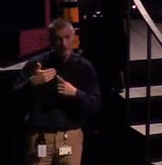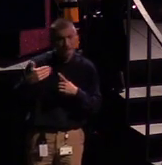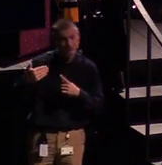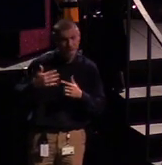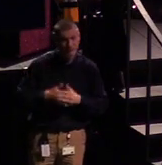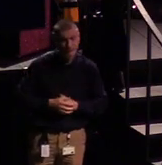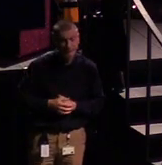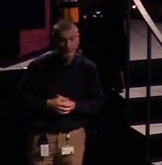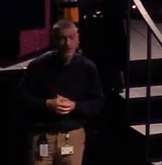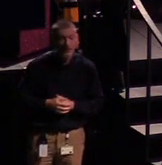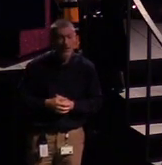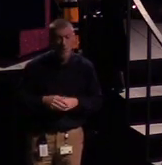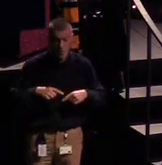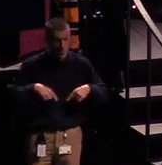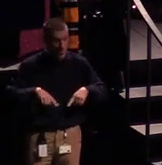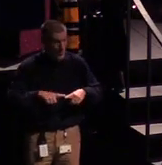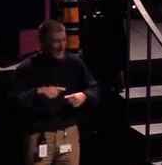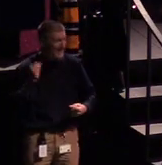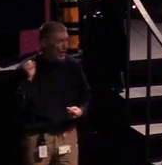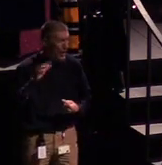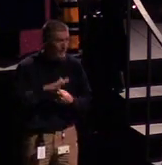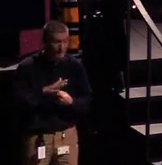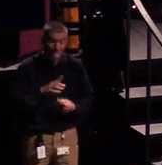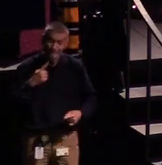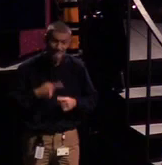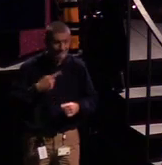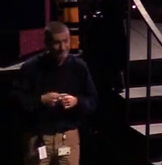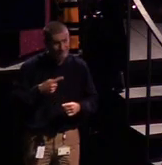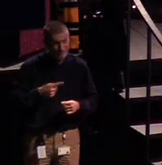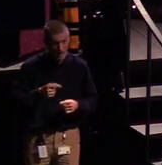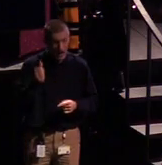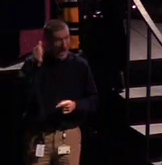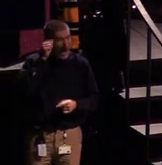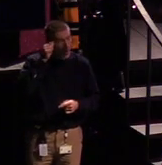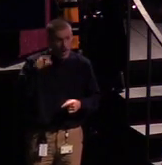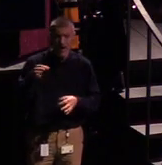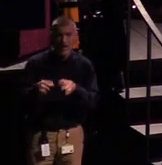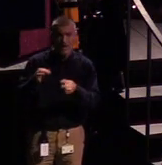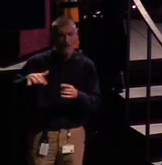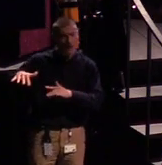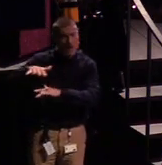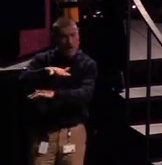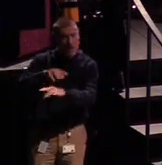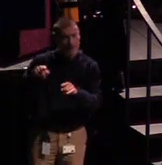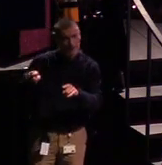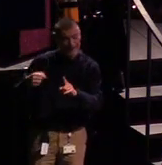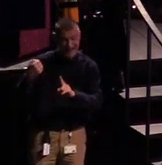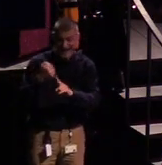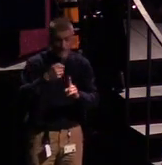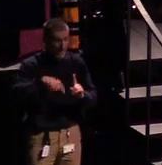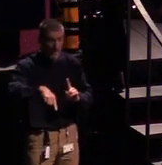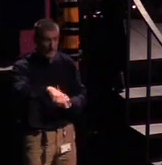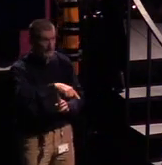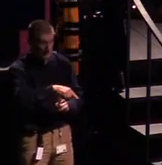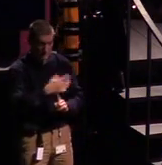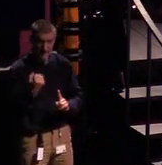we must urgently acknowledge the political climate we're living in the impact it's having on those around us